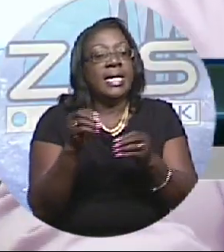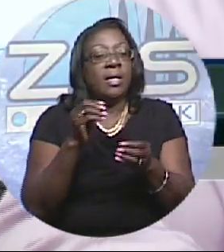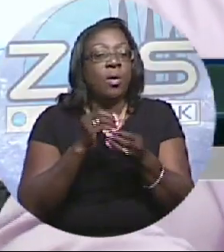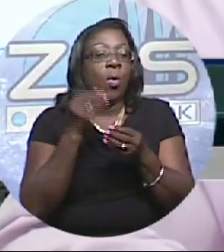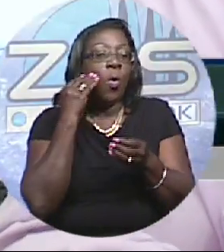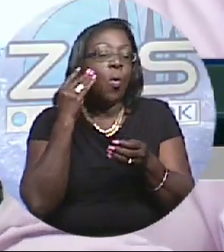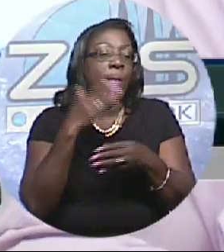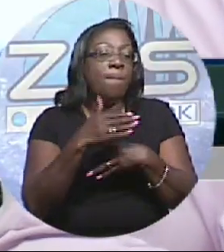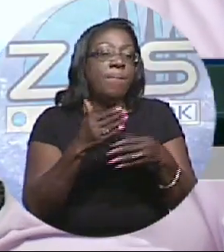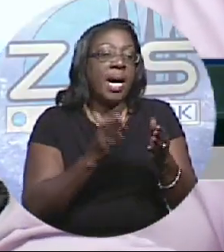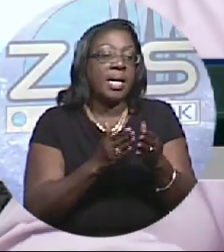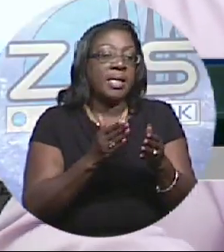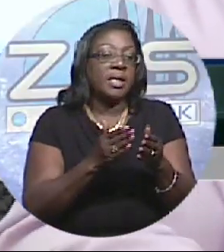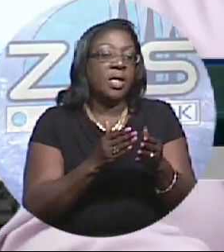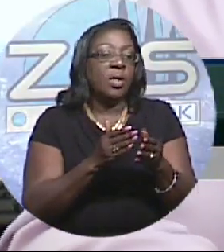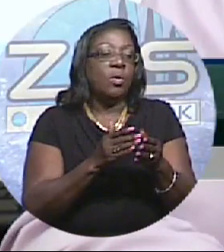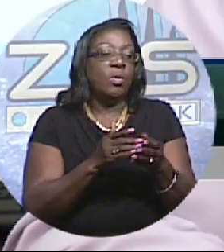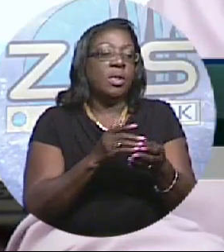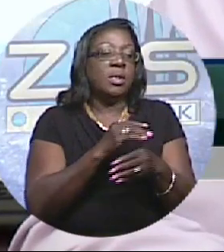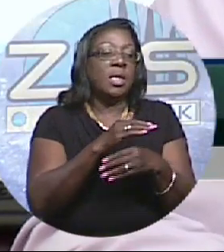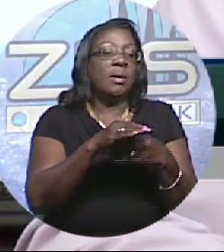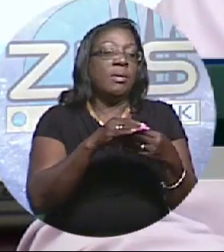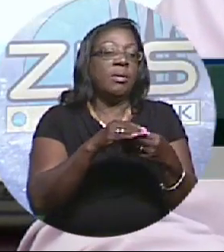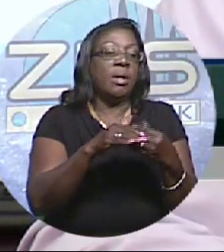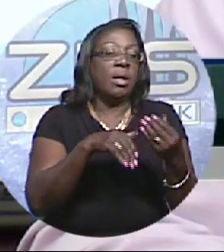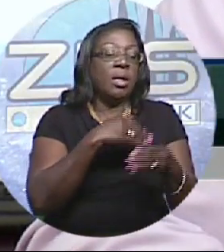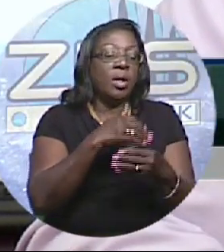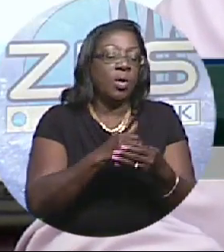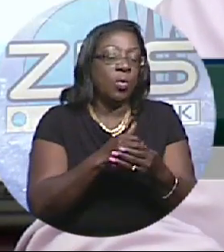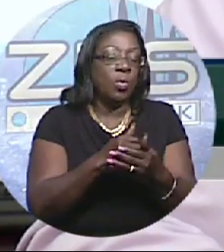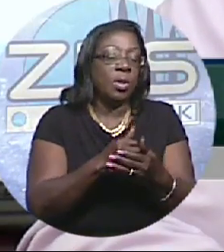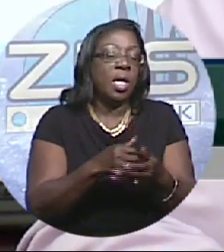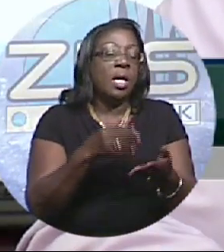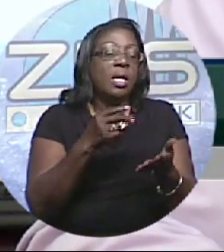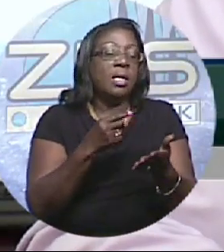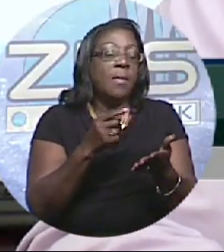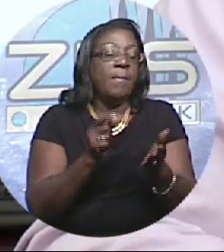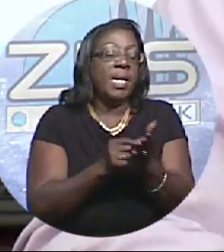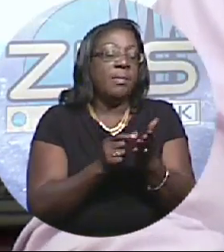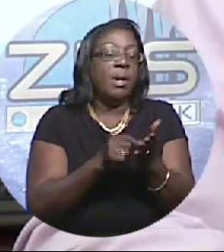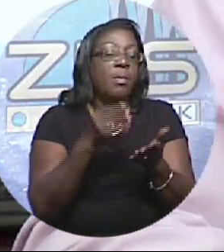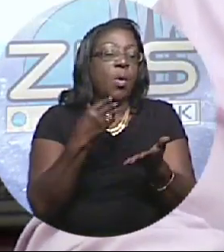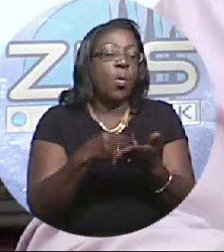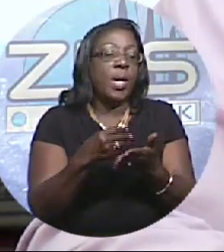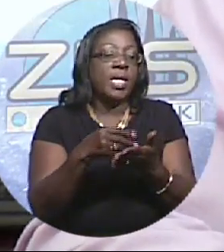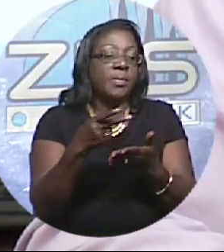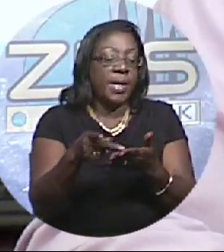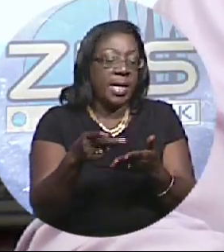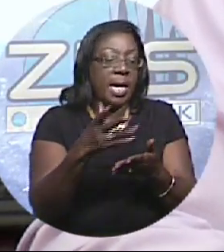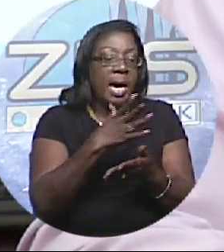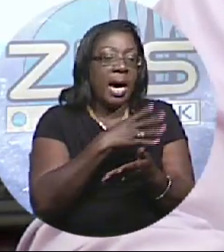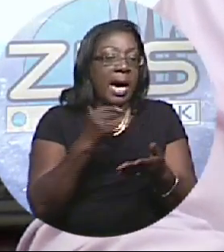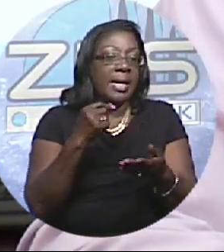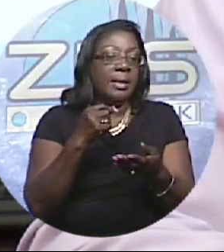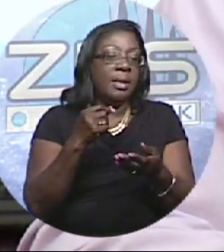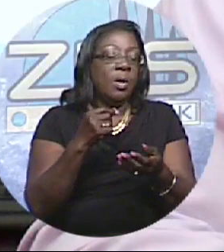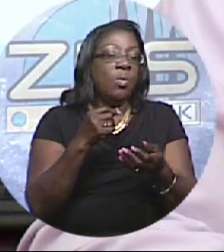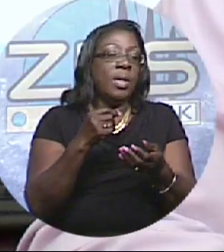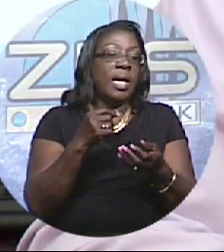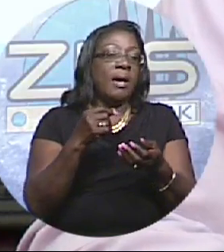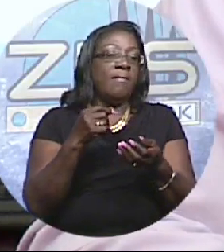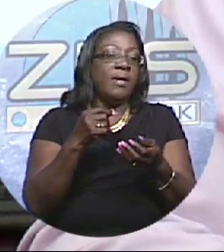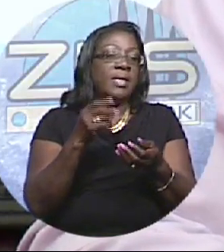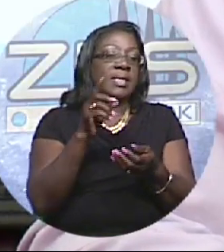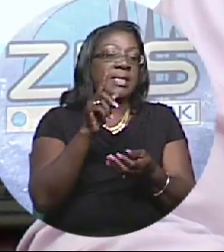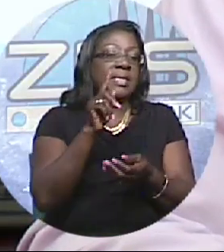a combination of the minimum wage plus a sales commission based on the amount of sales they have. After the 15th, we confirmed